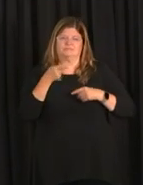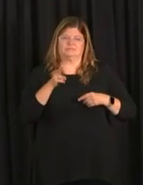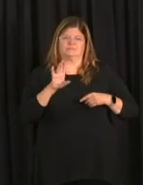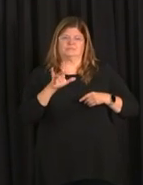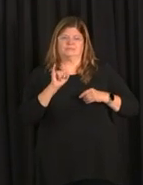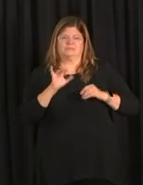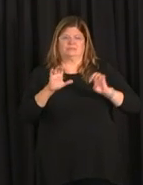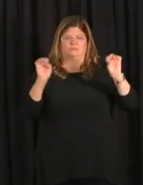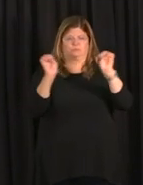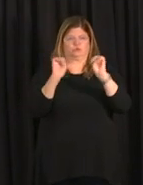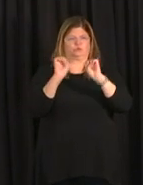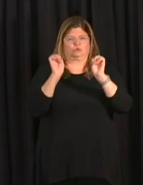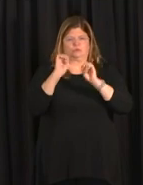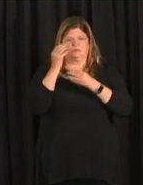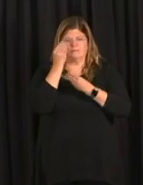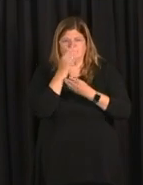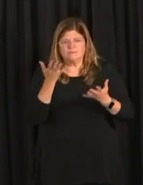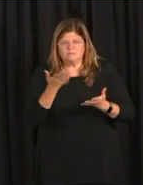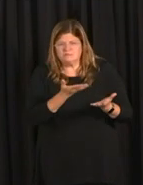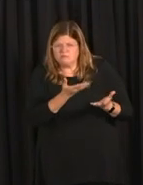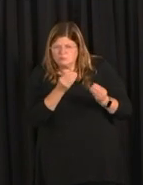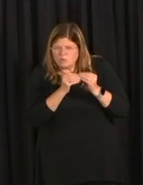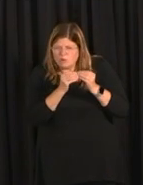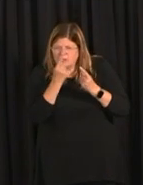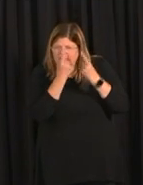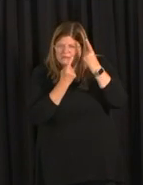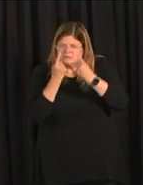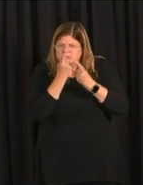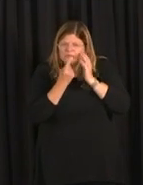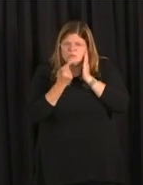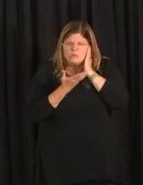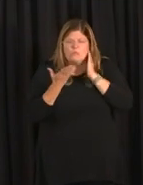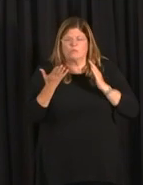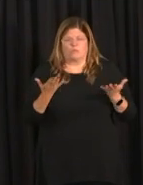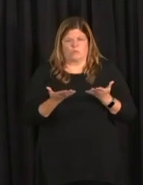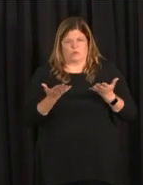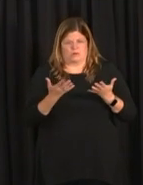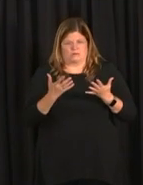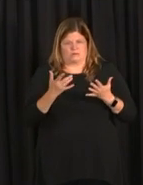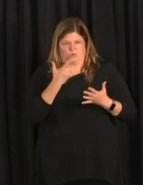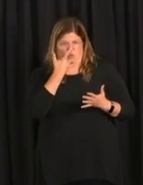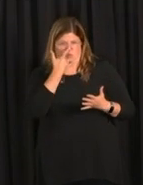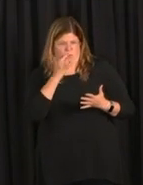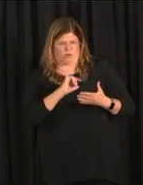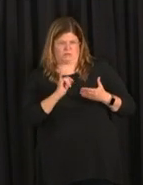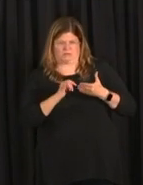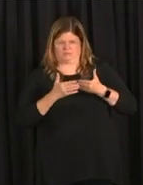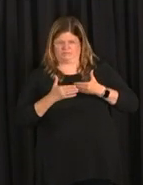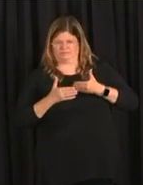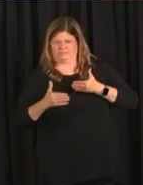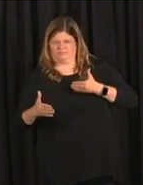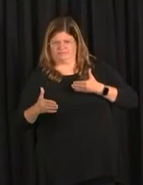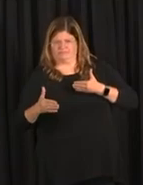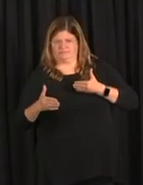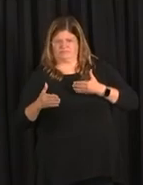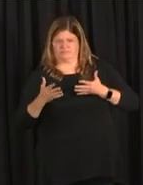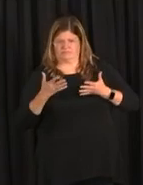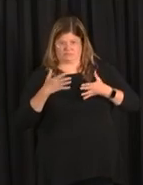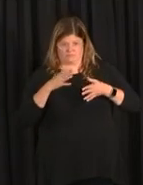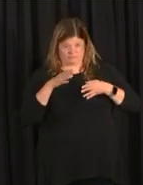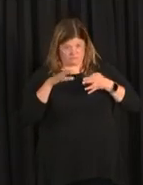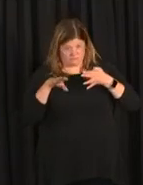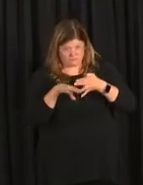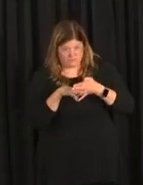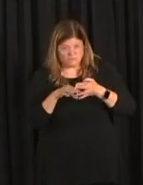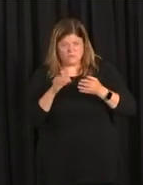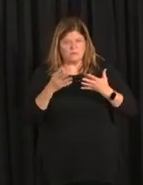if you've given more thought on what that could be over break, and when you could tell us